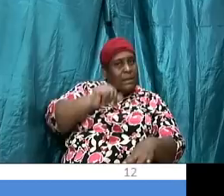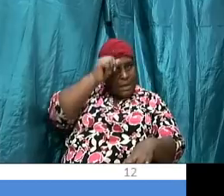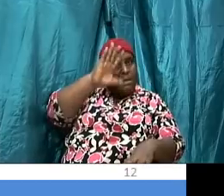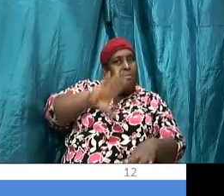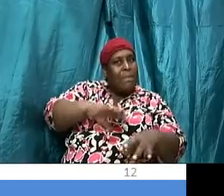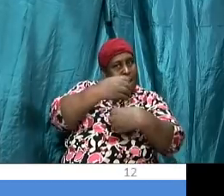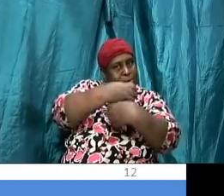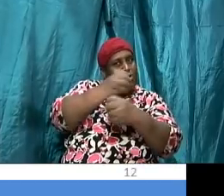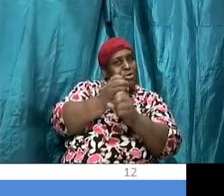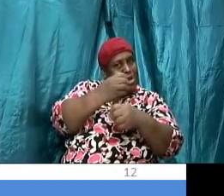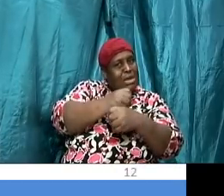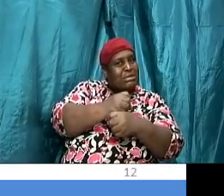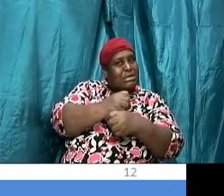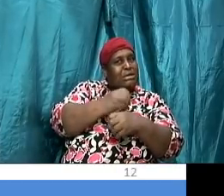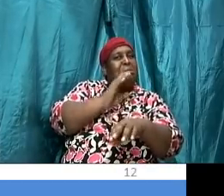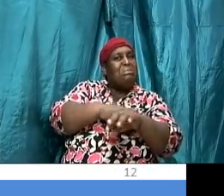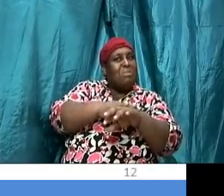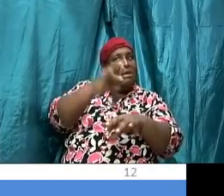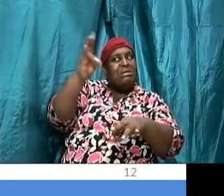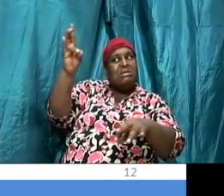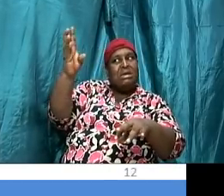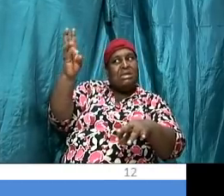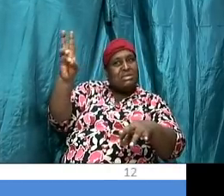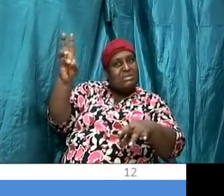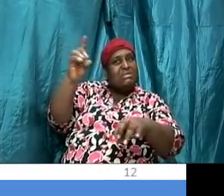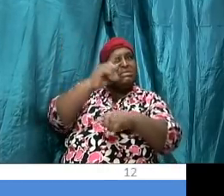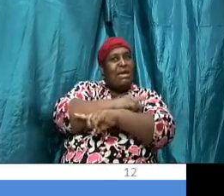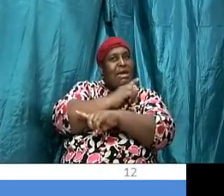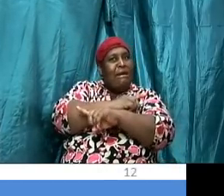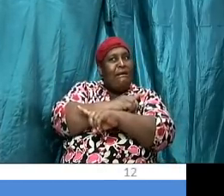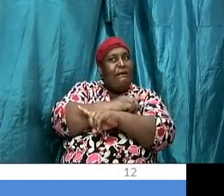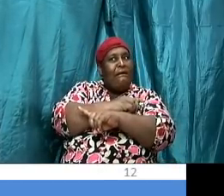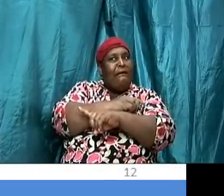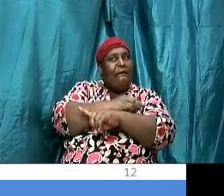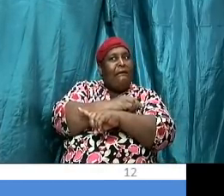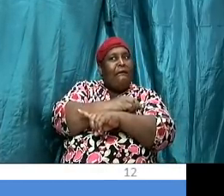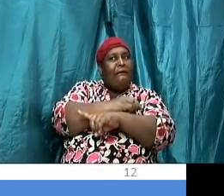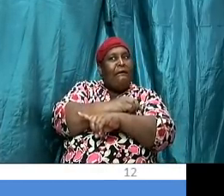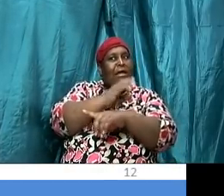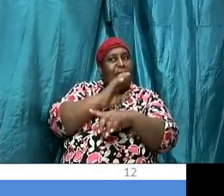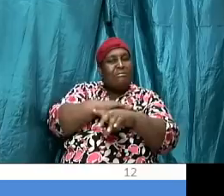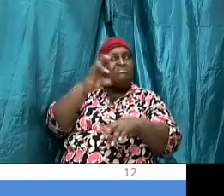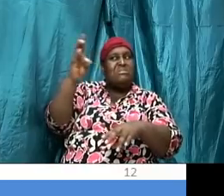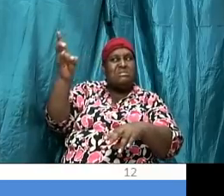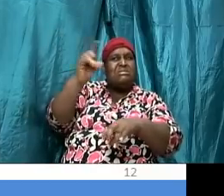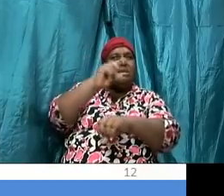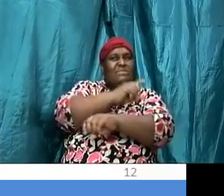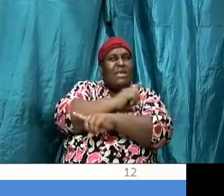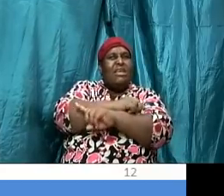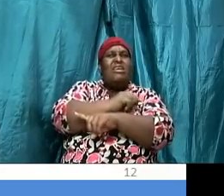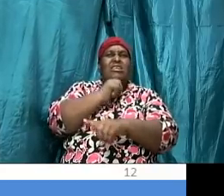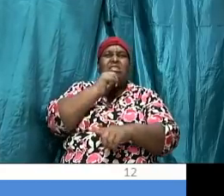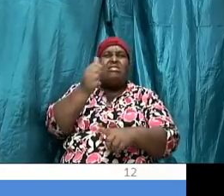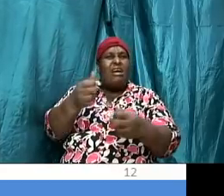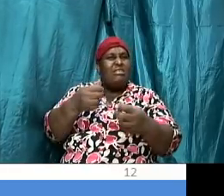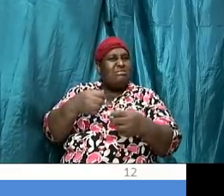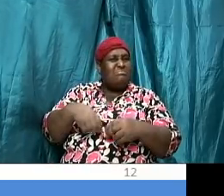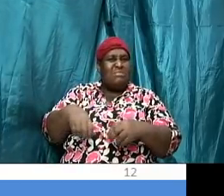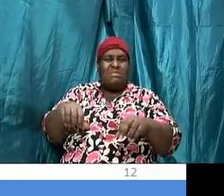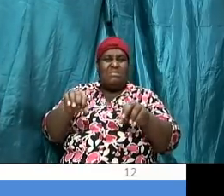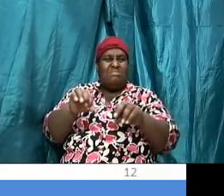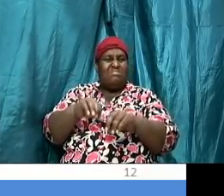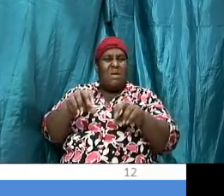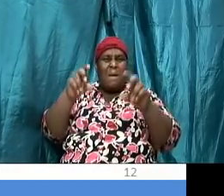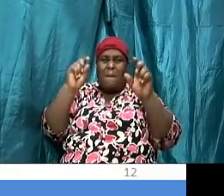is in perfect communion with God. Now, the seventh day is not necessarily a 24-hour day.